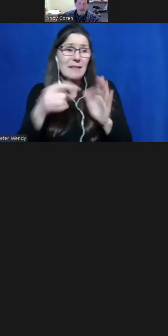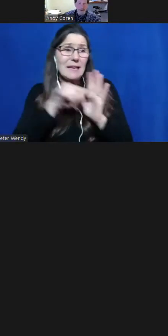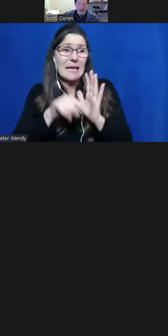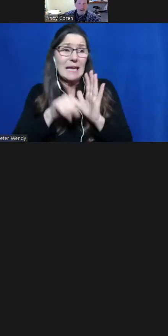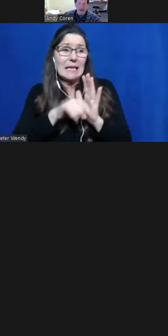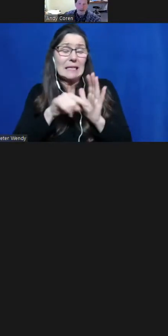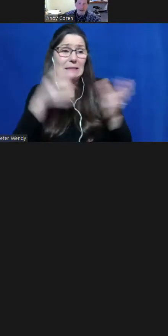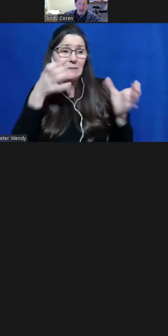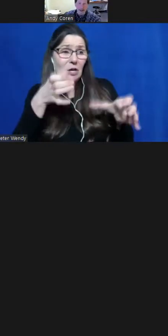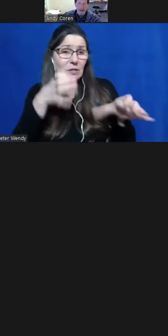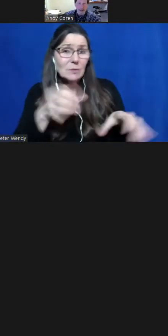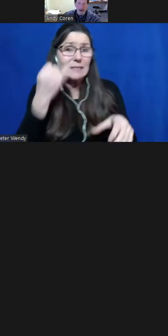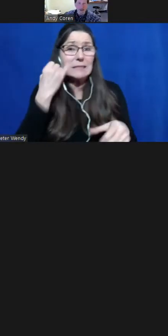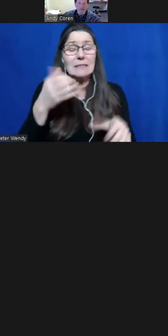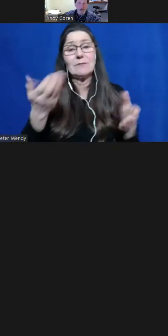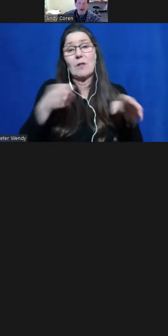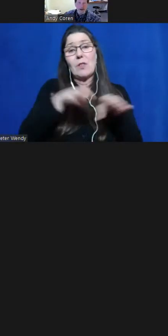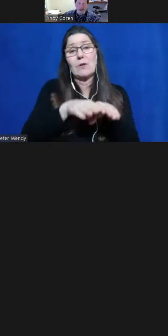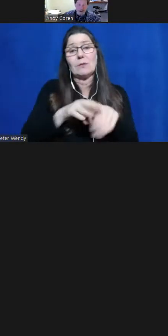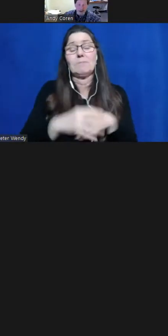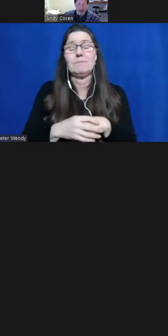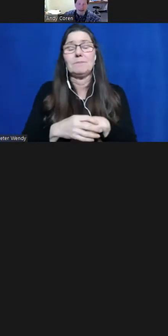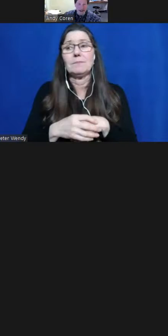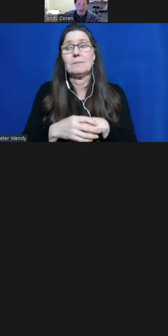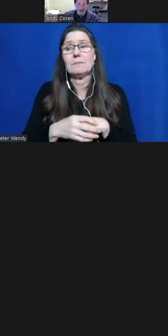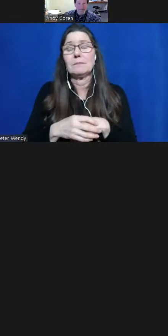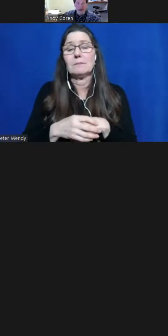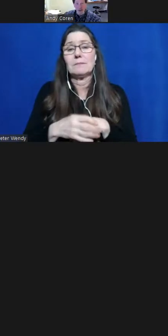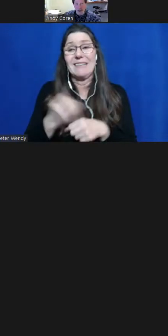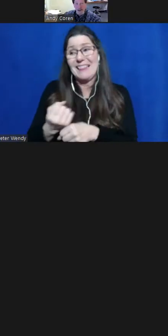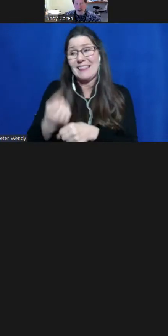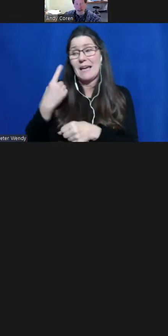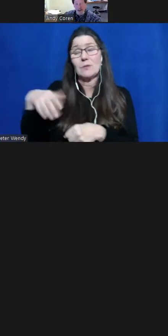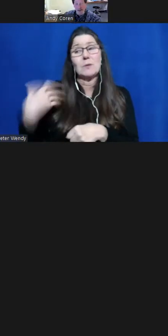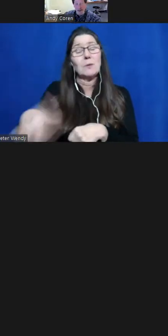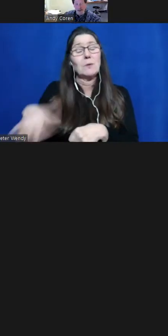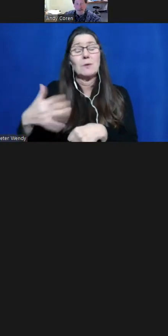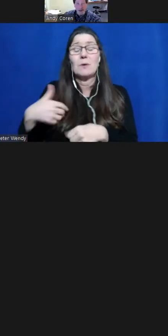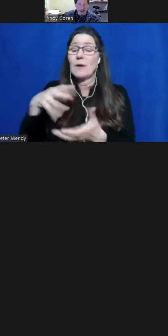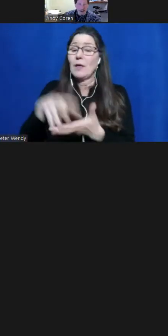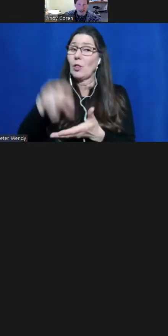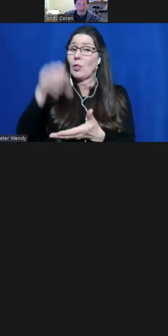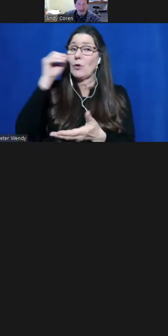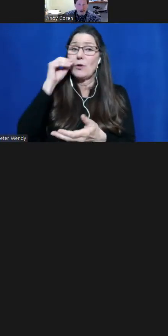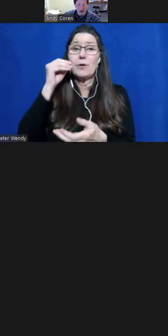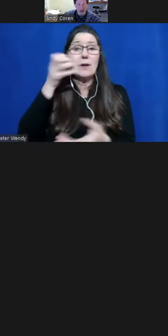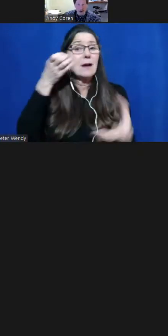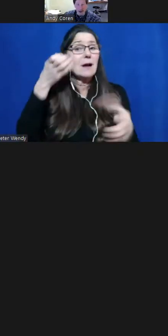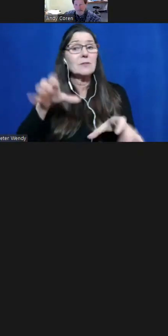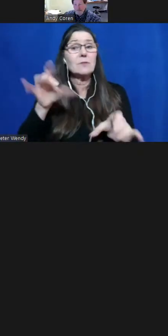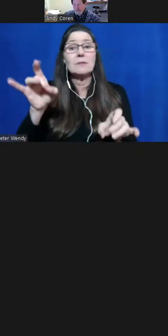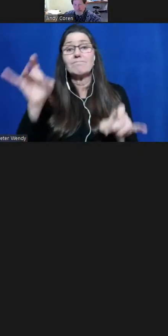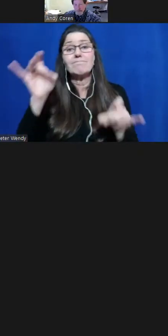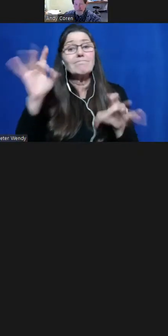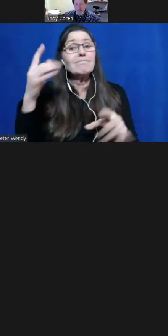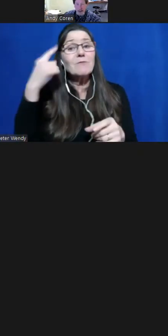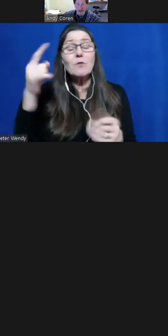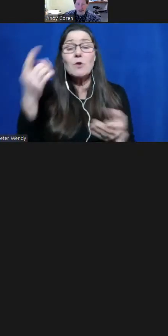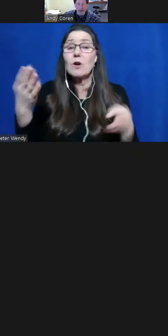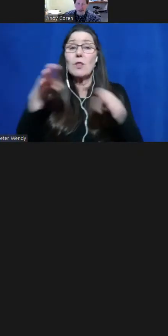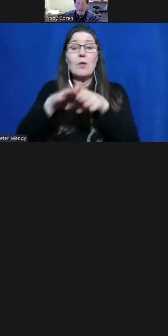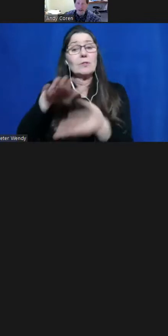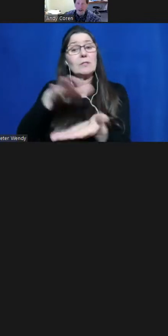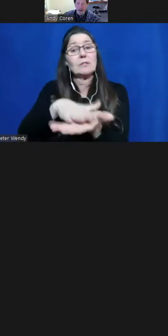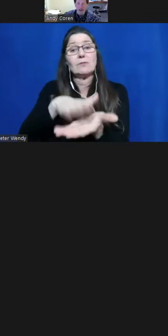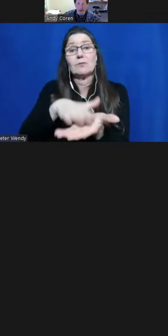consequences of closing, because we really, we've learned in the last year what the consequences of closing classes and schools are.